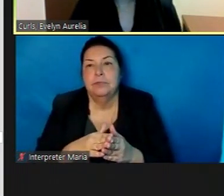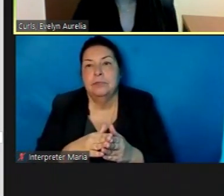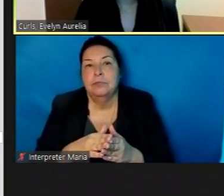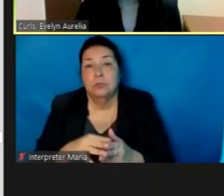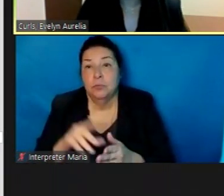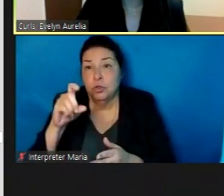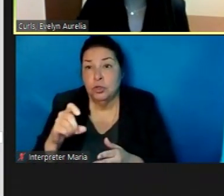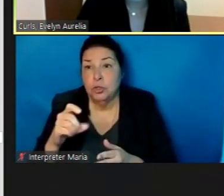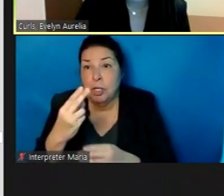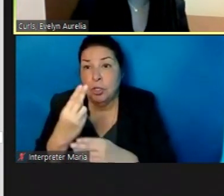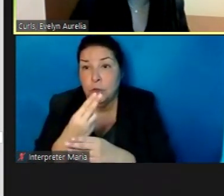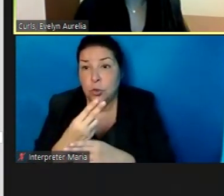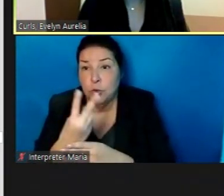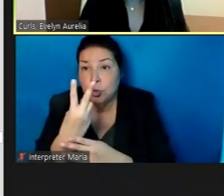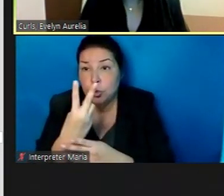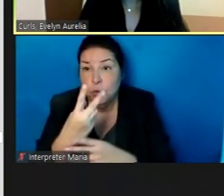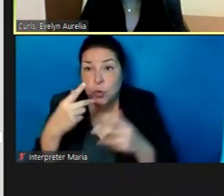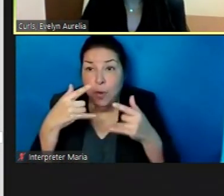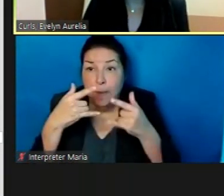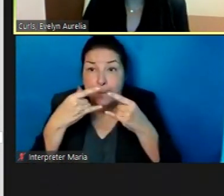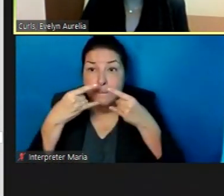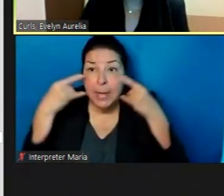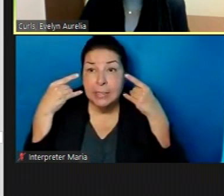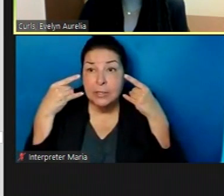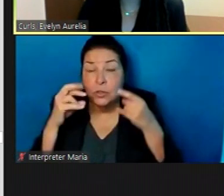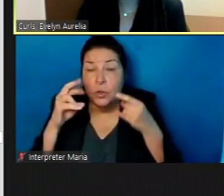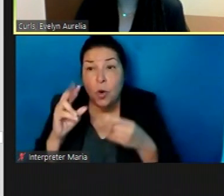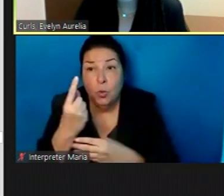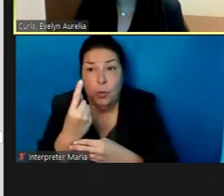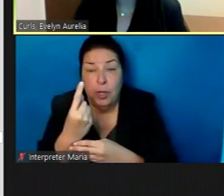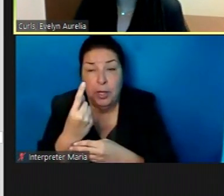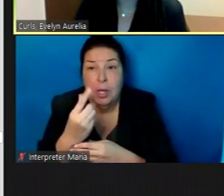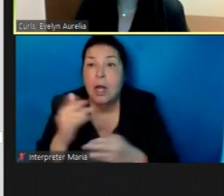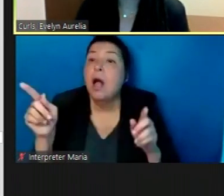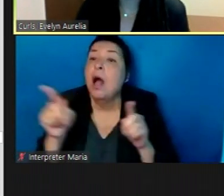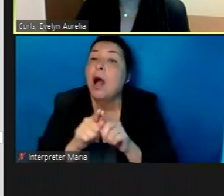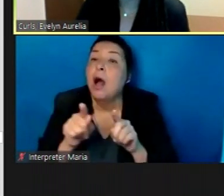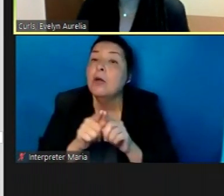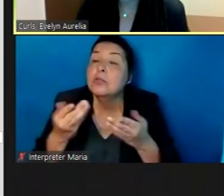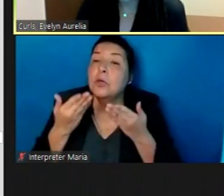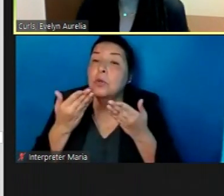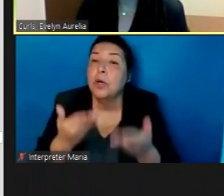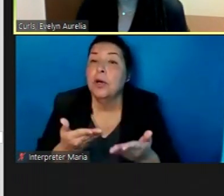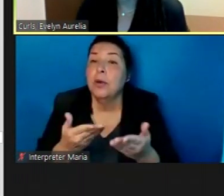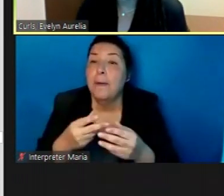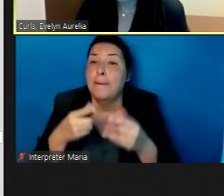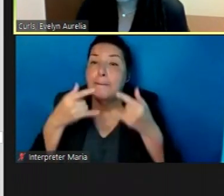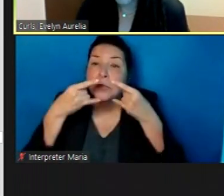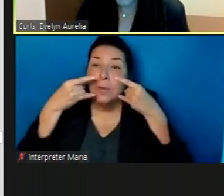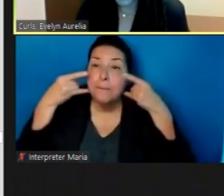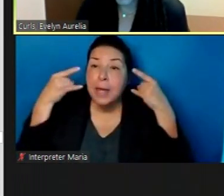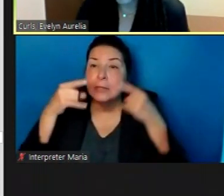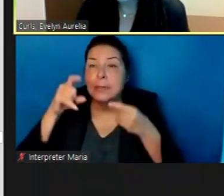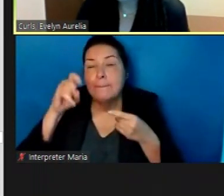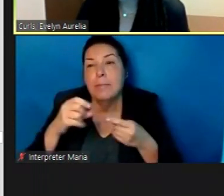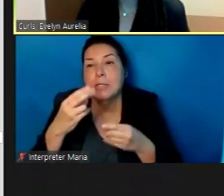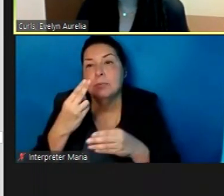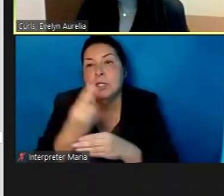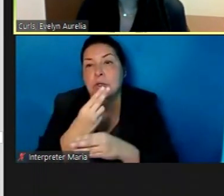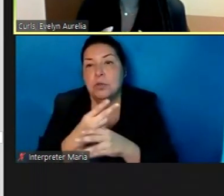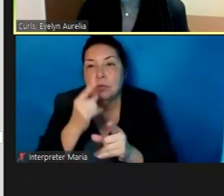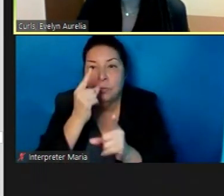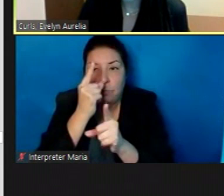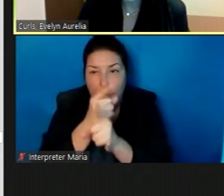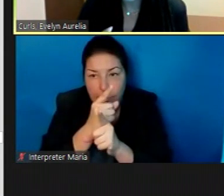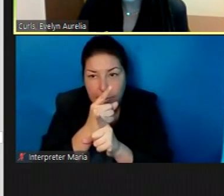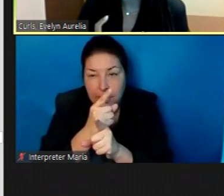Should I wear 2 masks or 1? Also new recommendations. So masks need to be worn properly. And it's a little